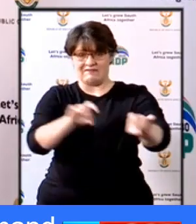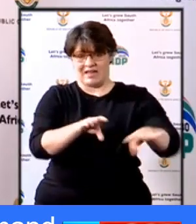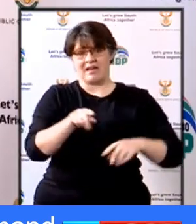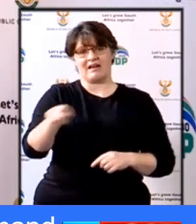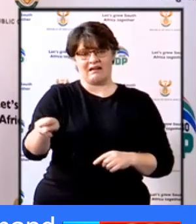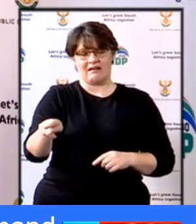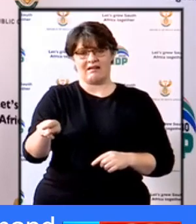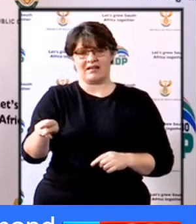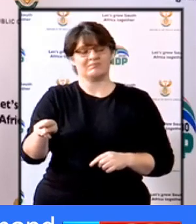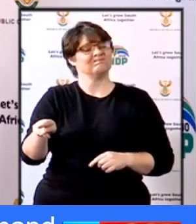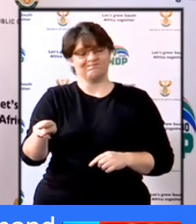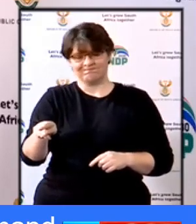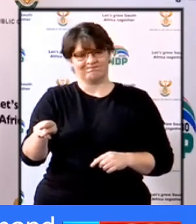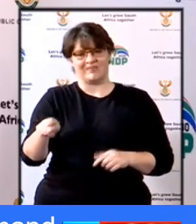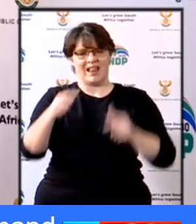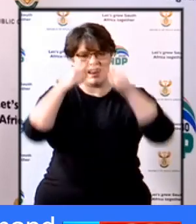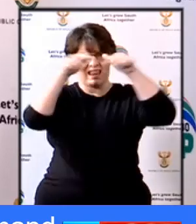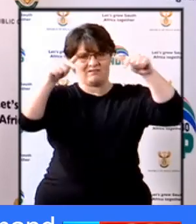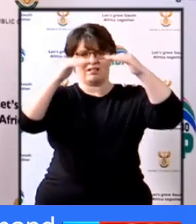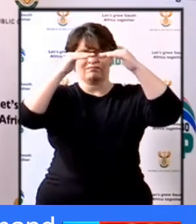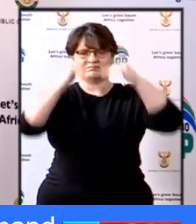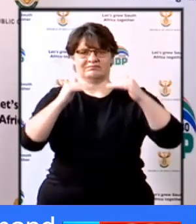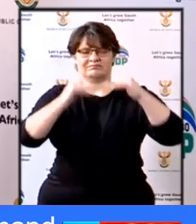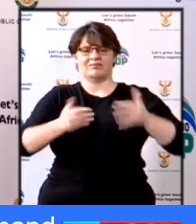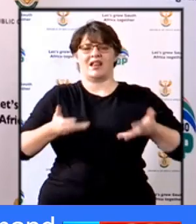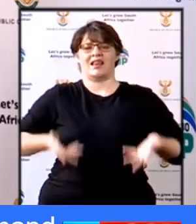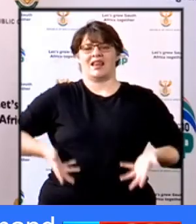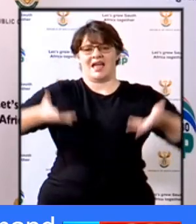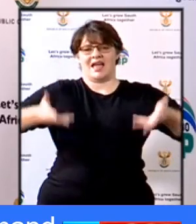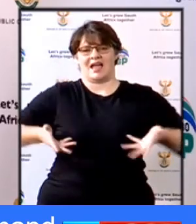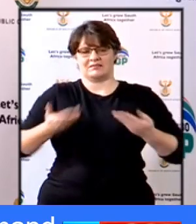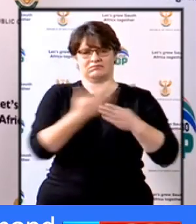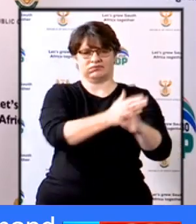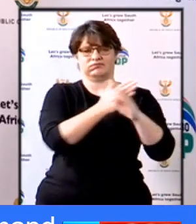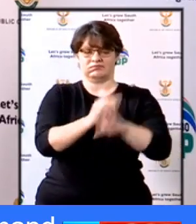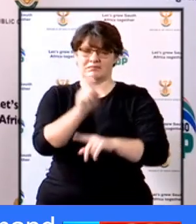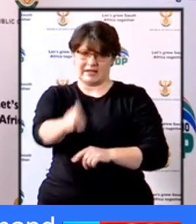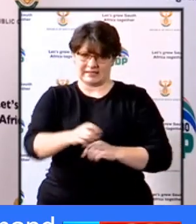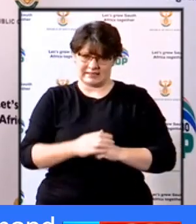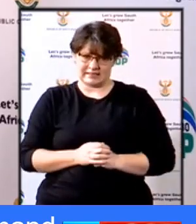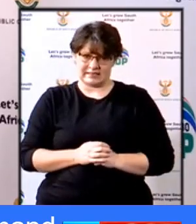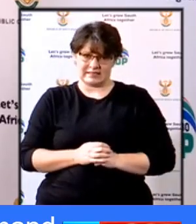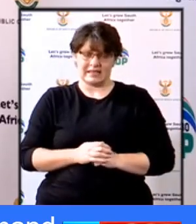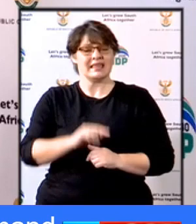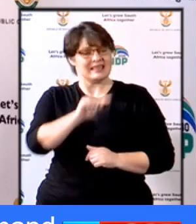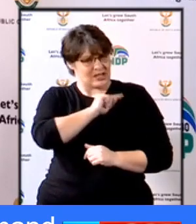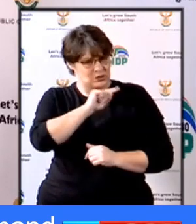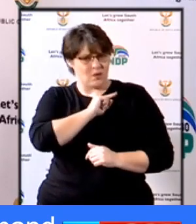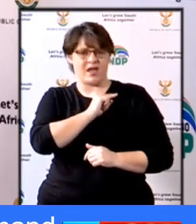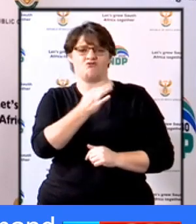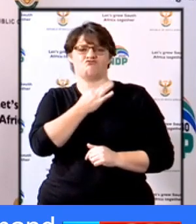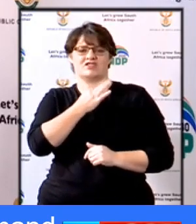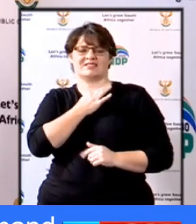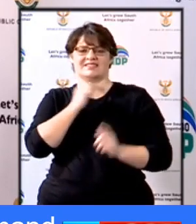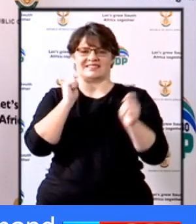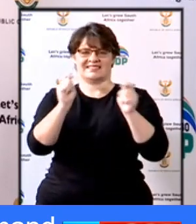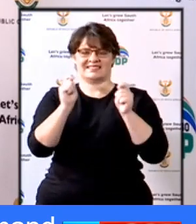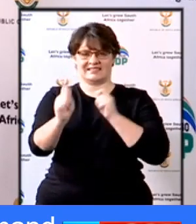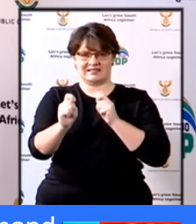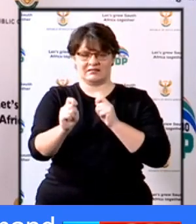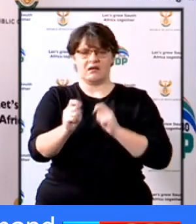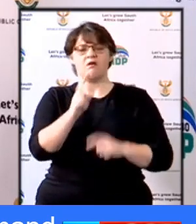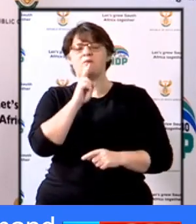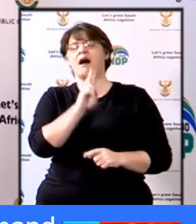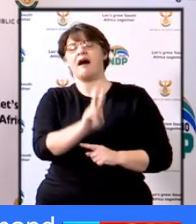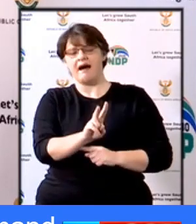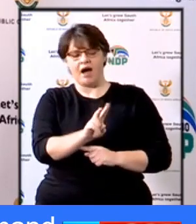ease restrictions. Thus, in the employ of the risk-adjusted strategy, we've